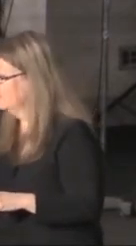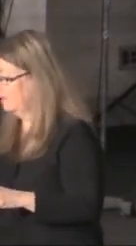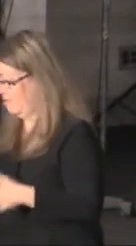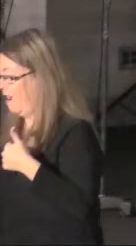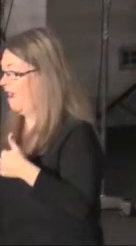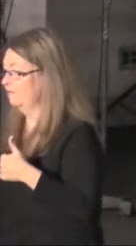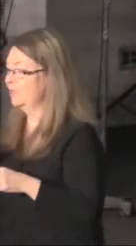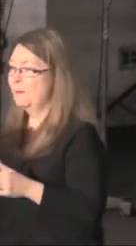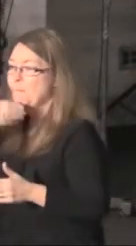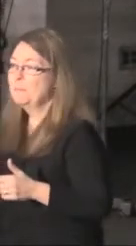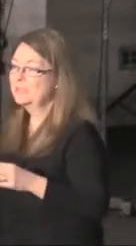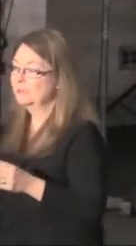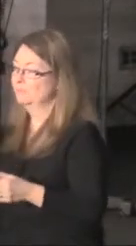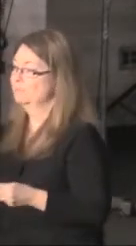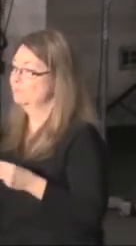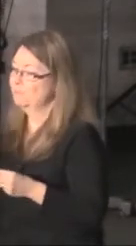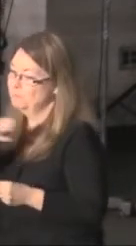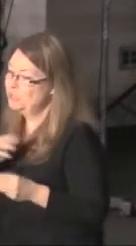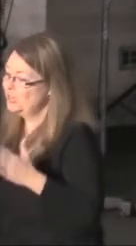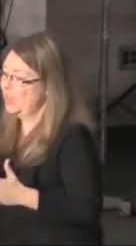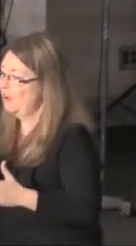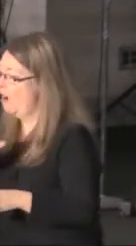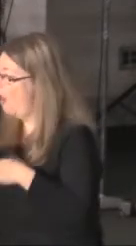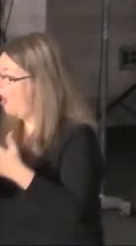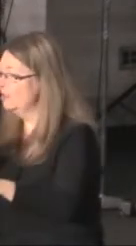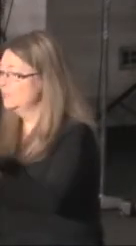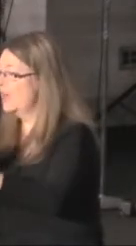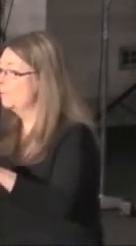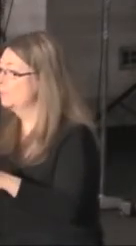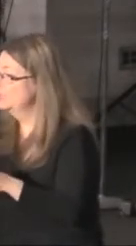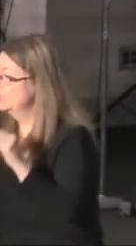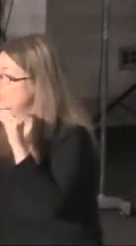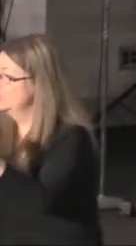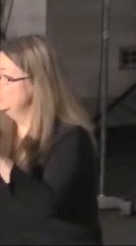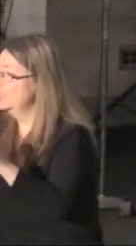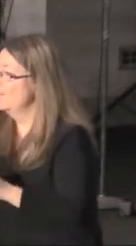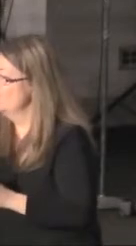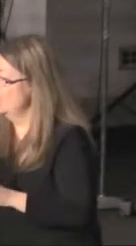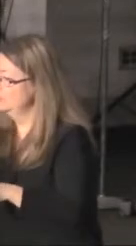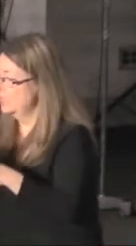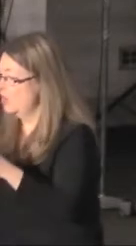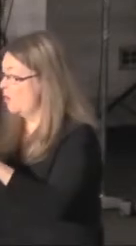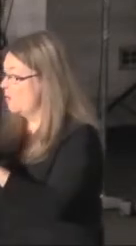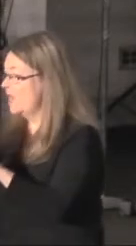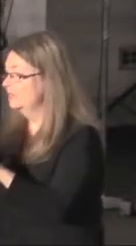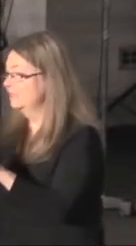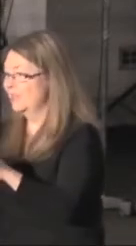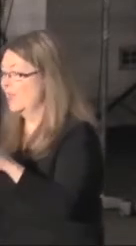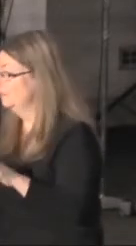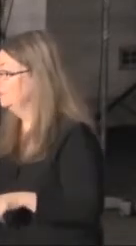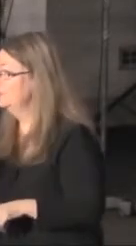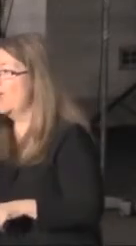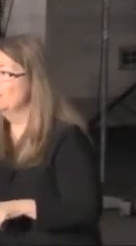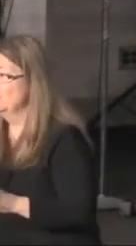known world at the time, the Apostle Paul, preaching and teaching and evangelizing, has been put under house arrest and he's not able to do it? I mean,